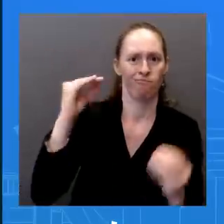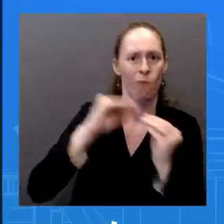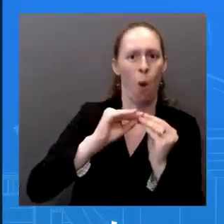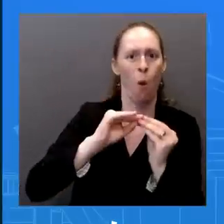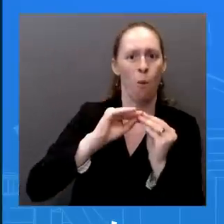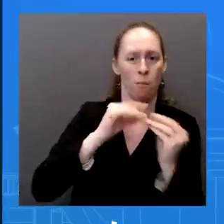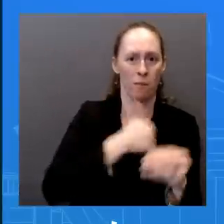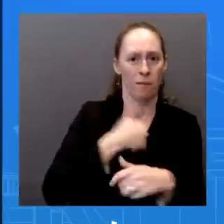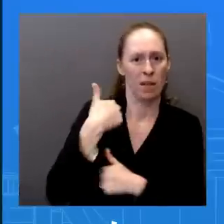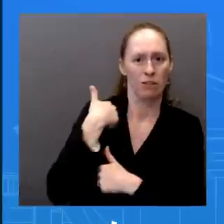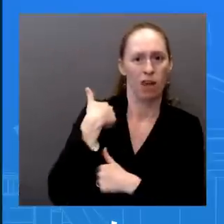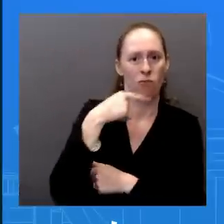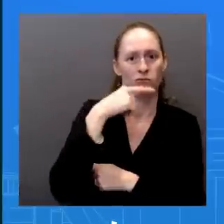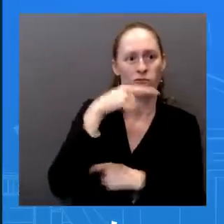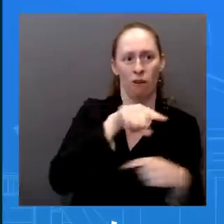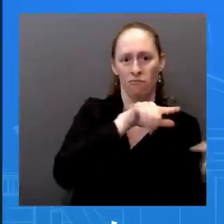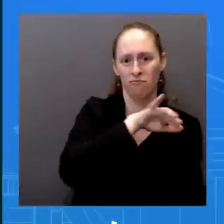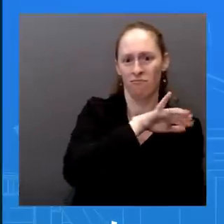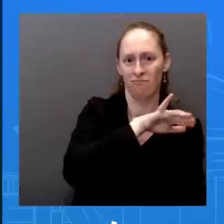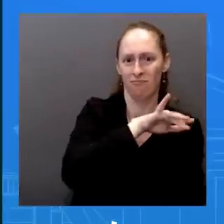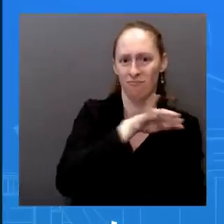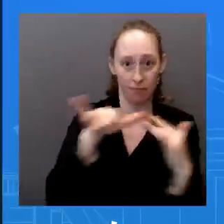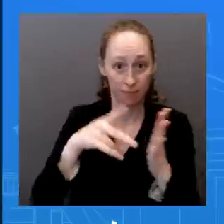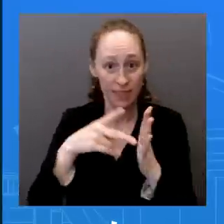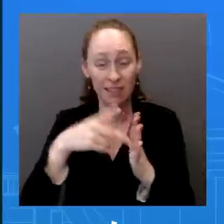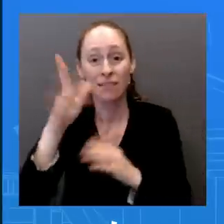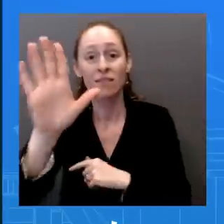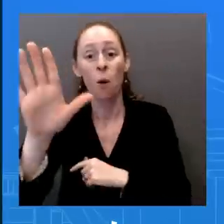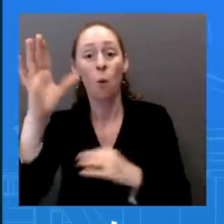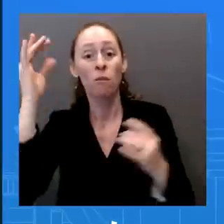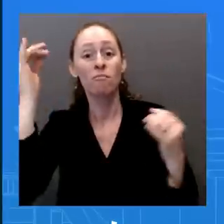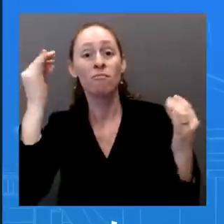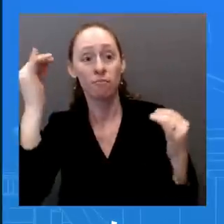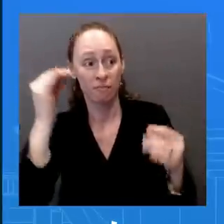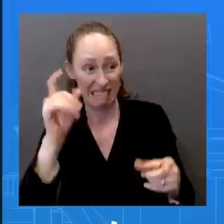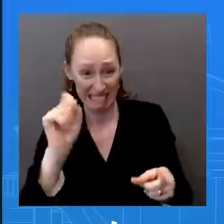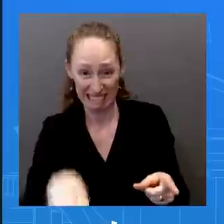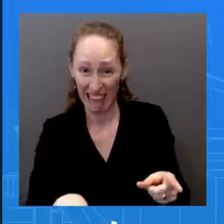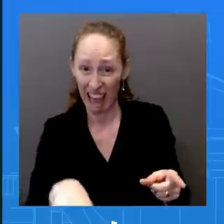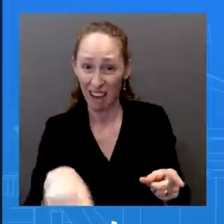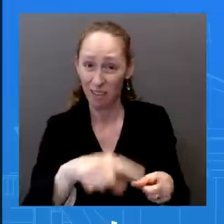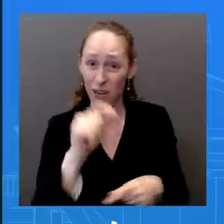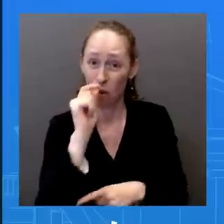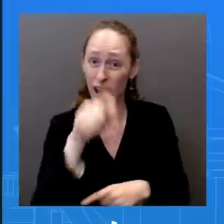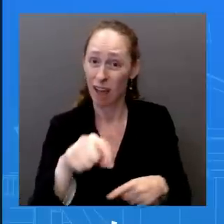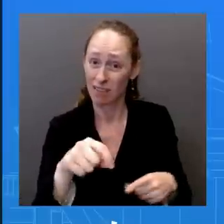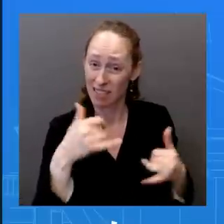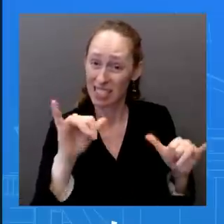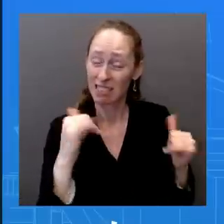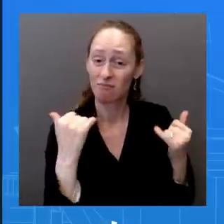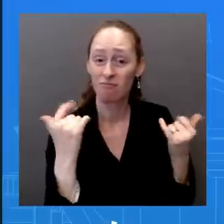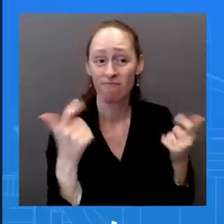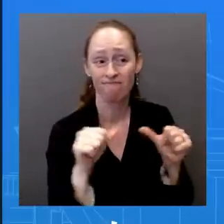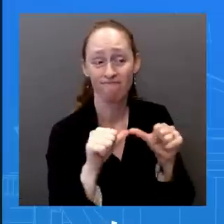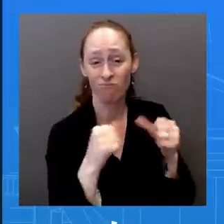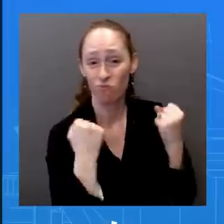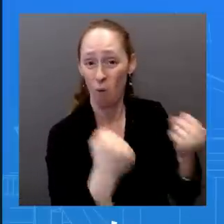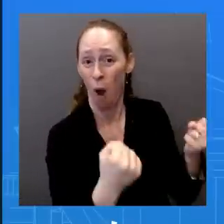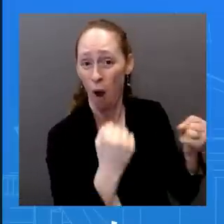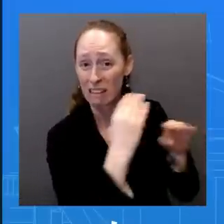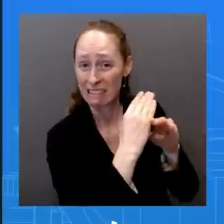point is that between the consistent, steady support that the West has provided and